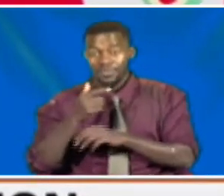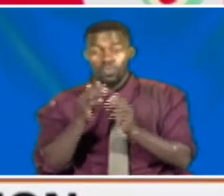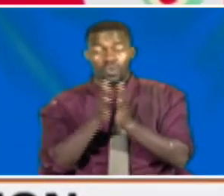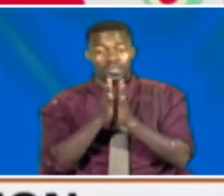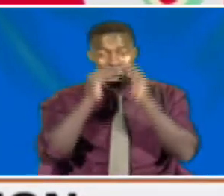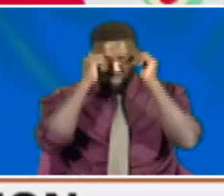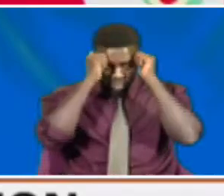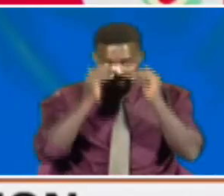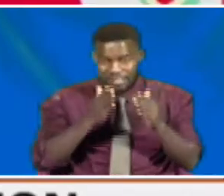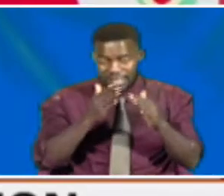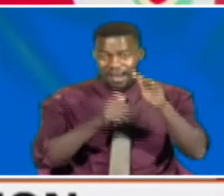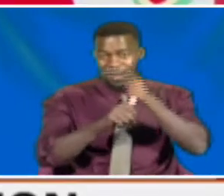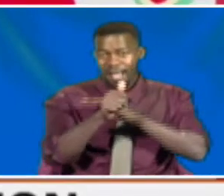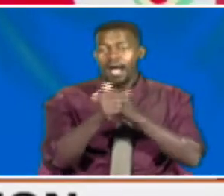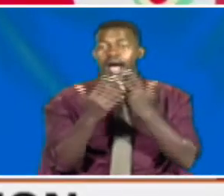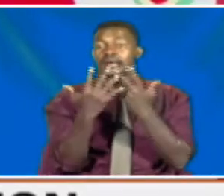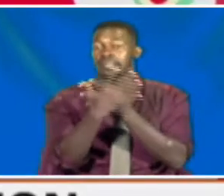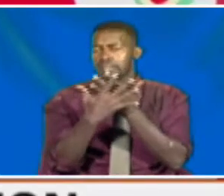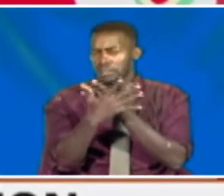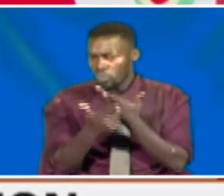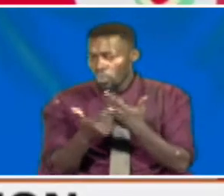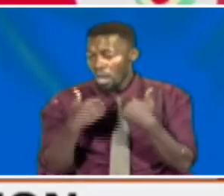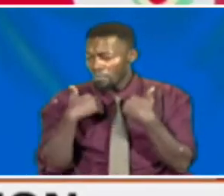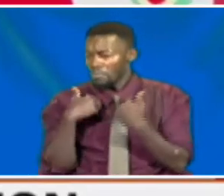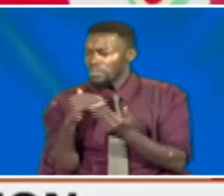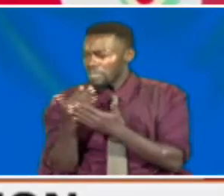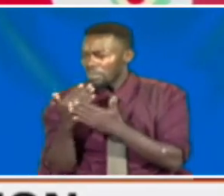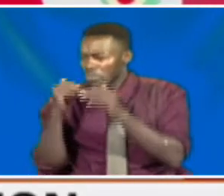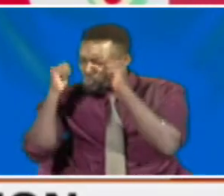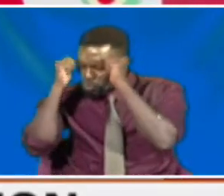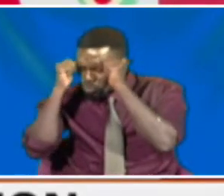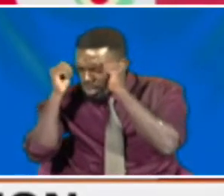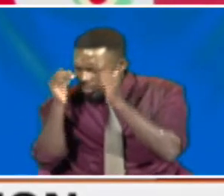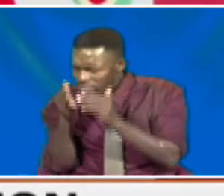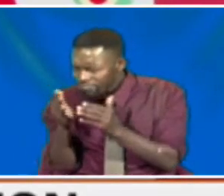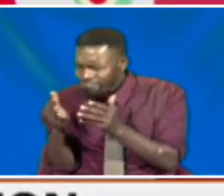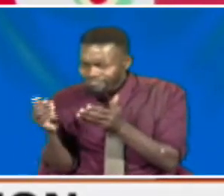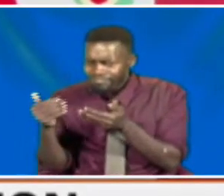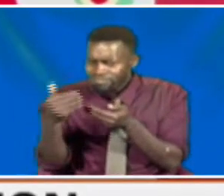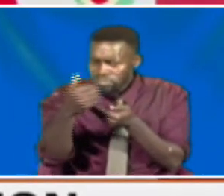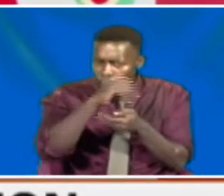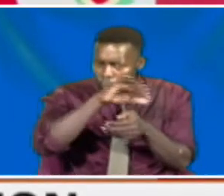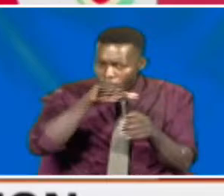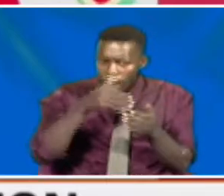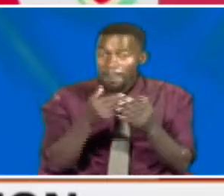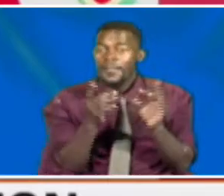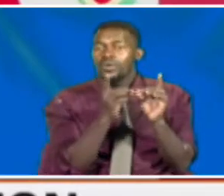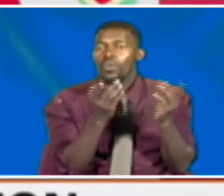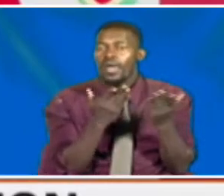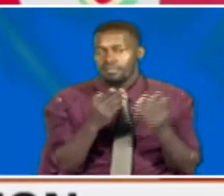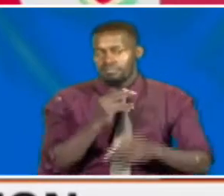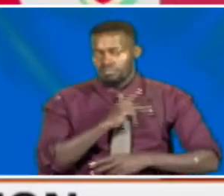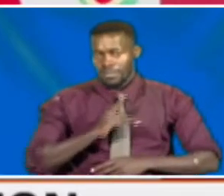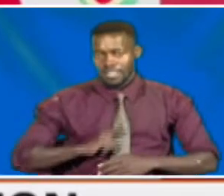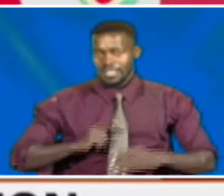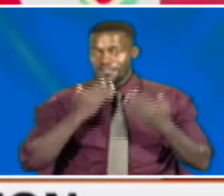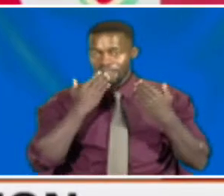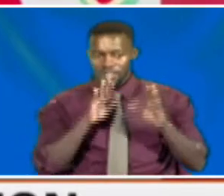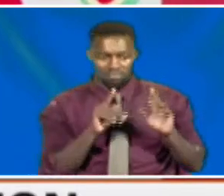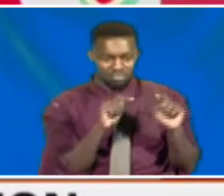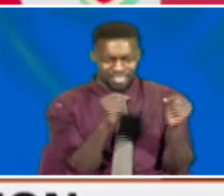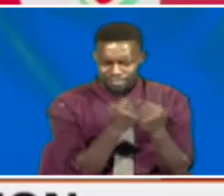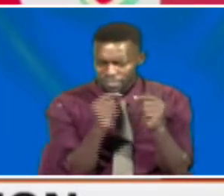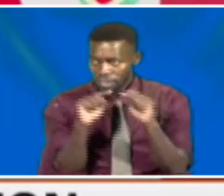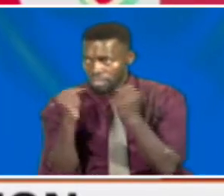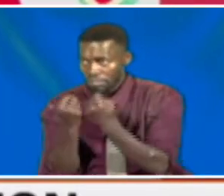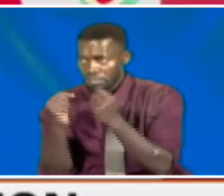Academy, certified students. So we brought together these students at the Kenya Institute of Special Education, have them grouped into teams for